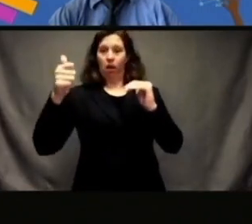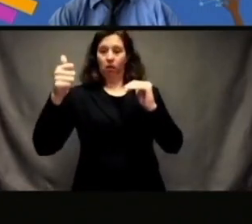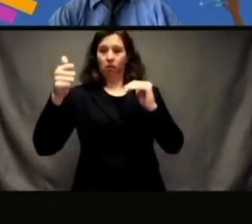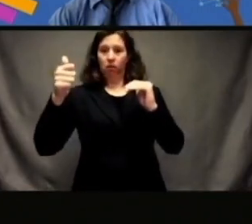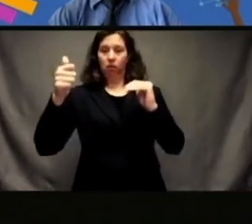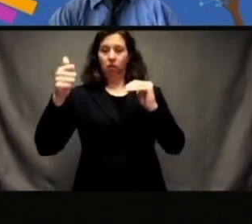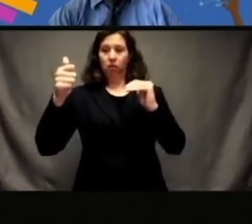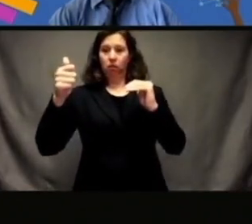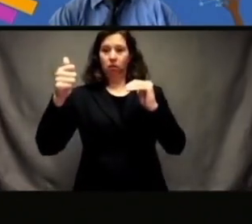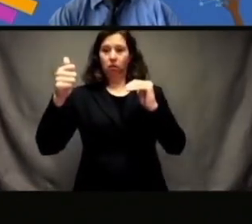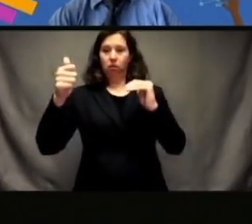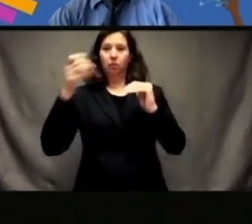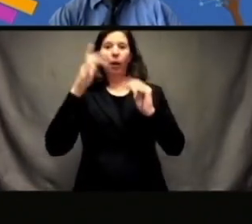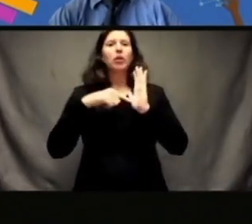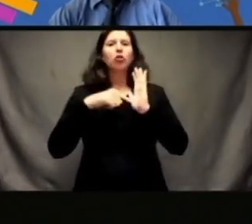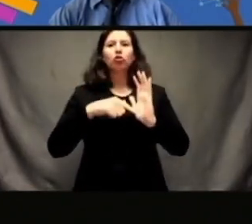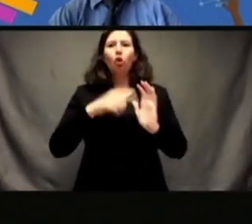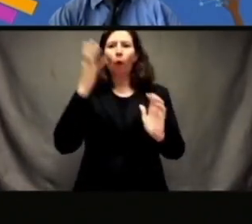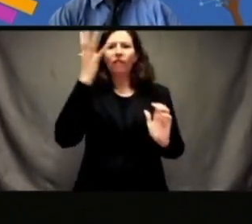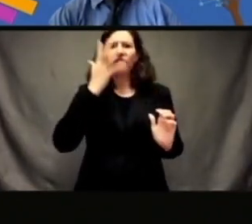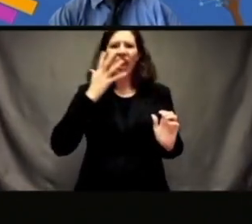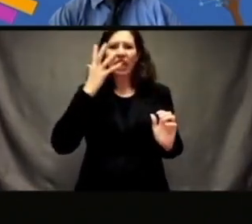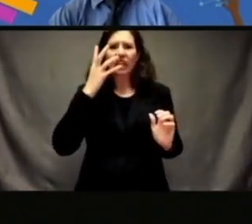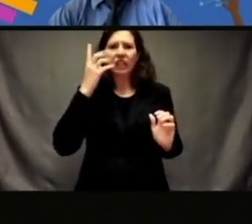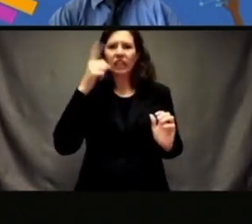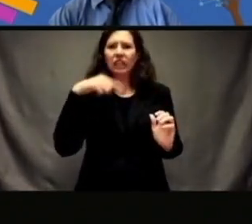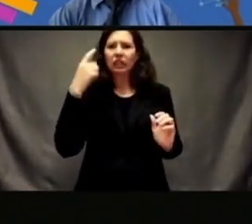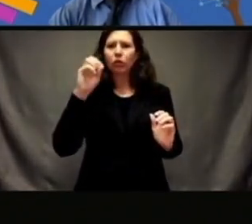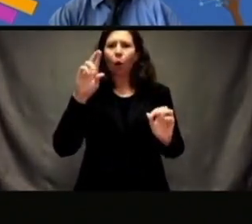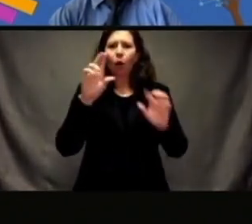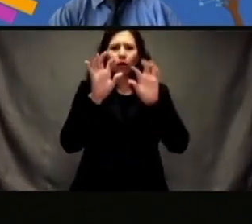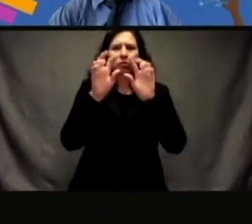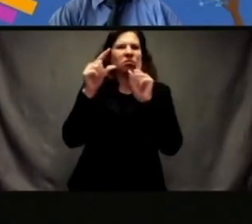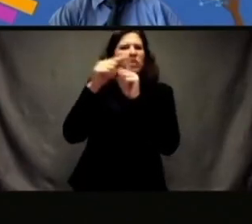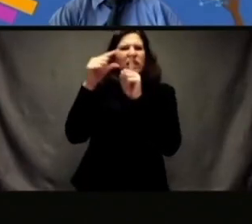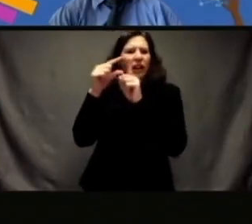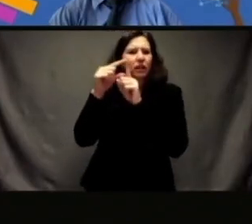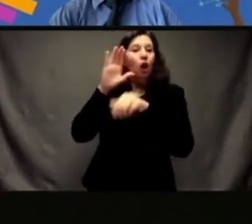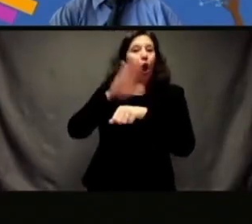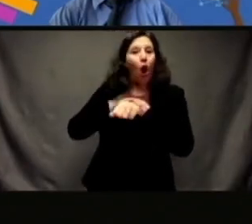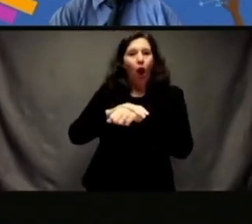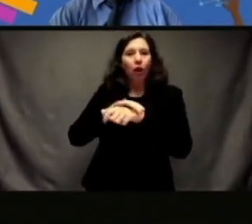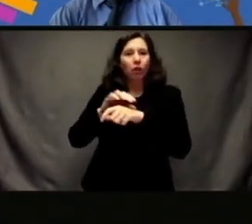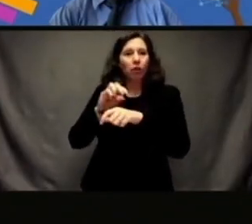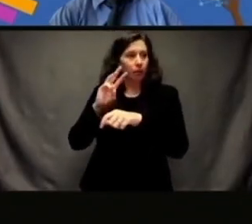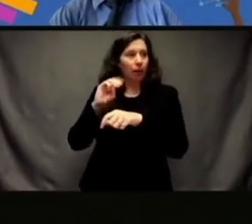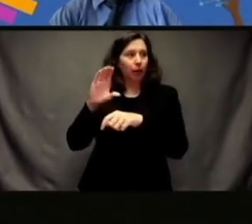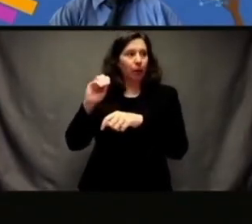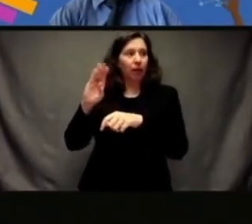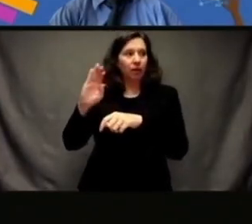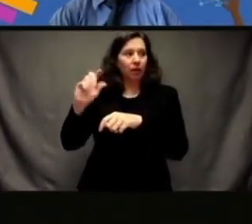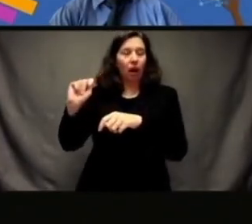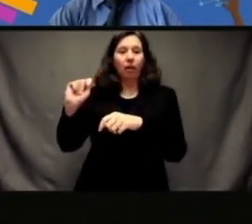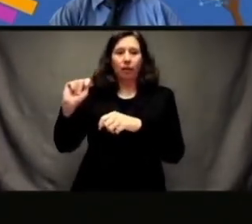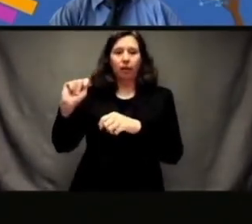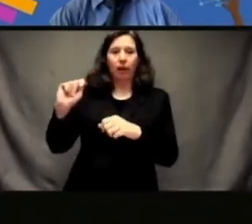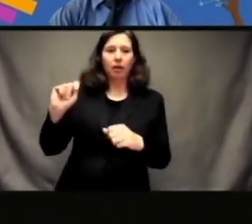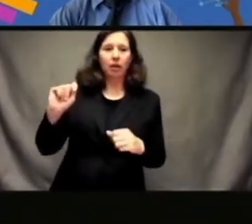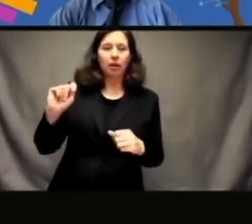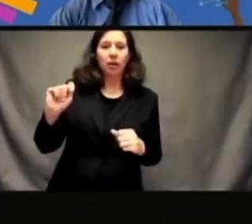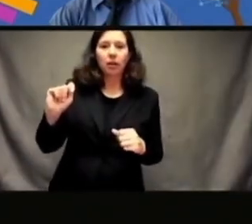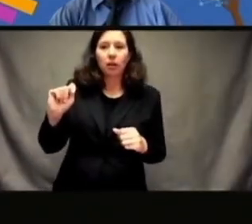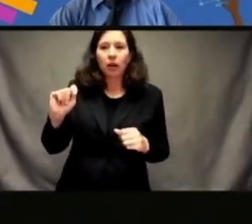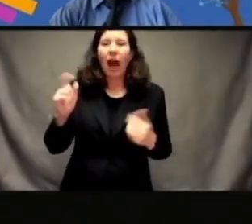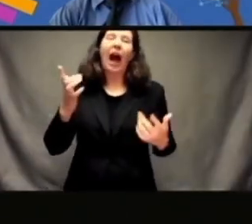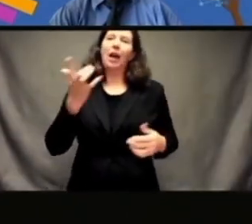maybe show a little face or a text. I prefer the happy